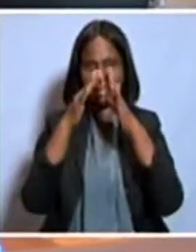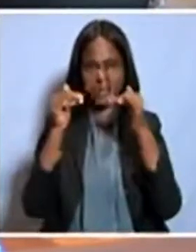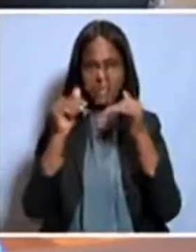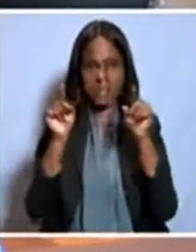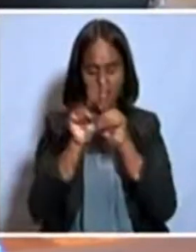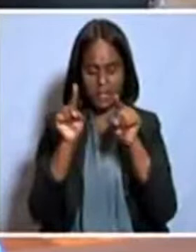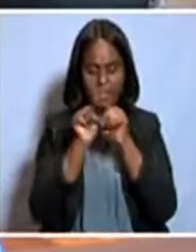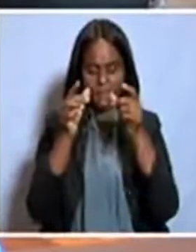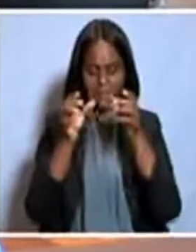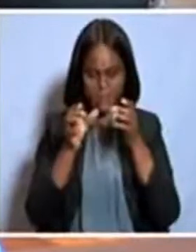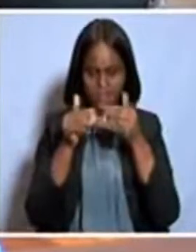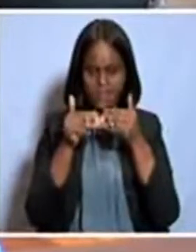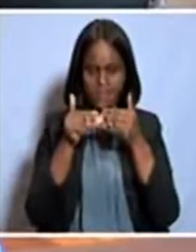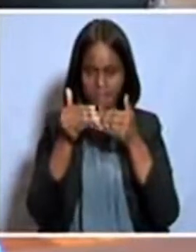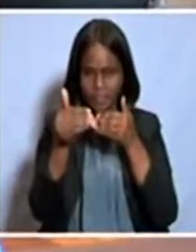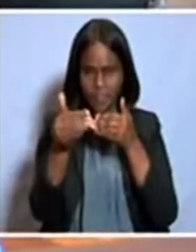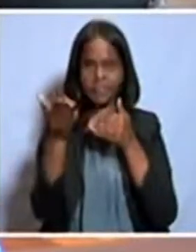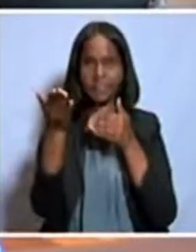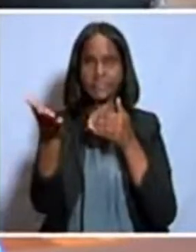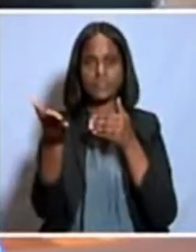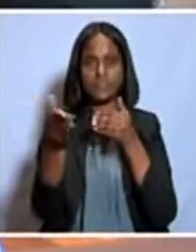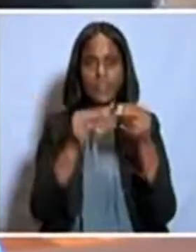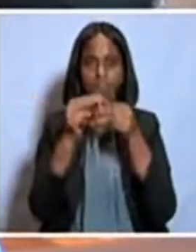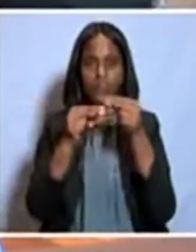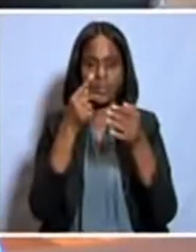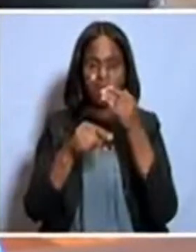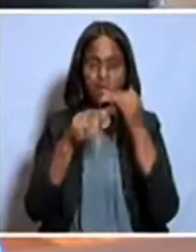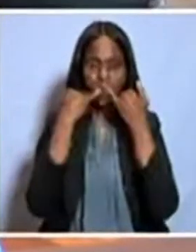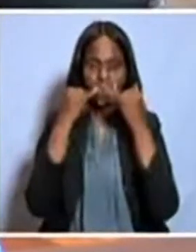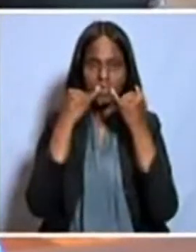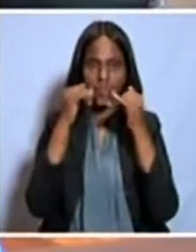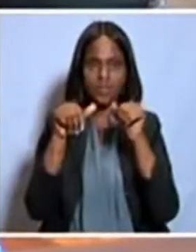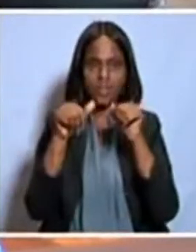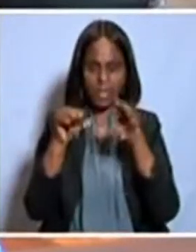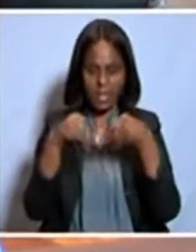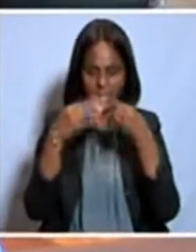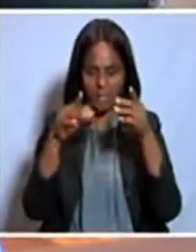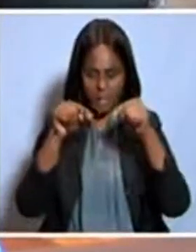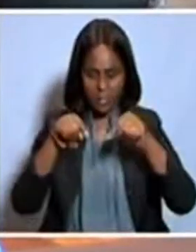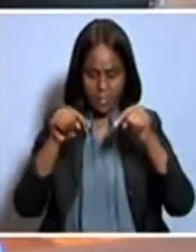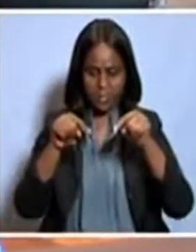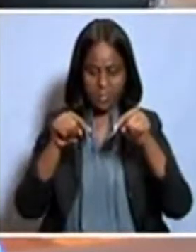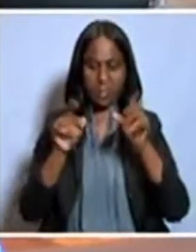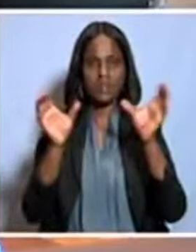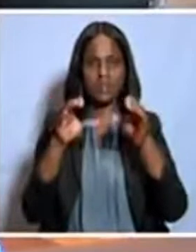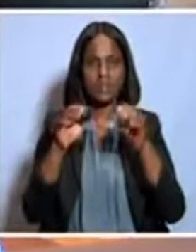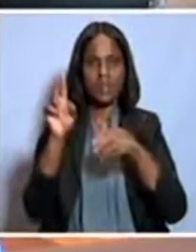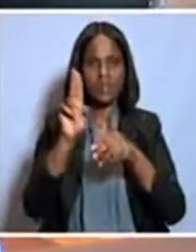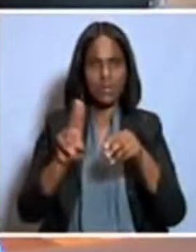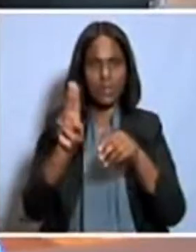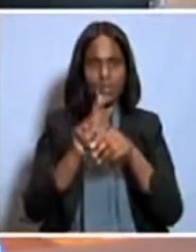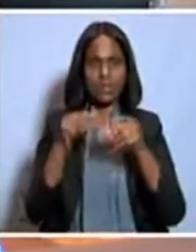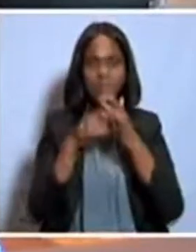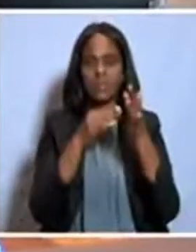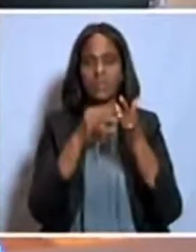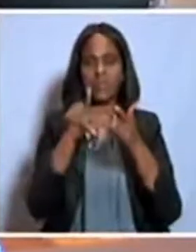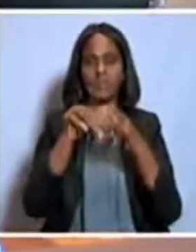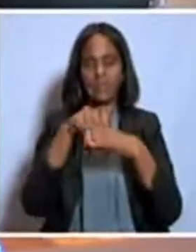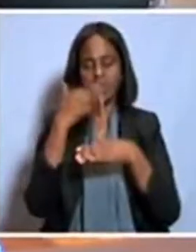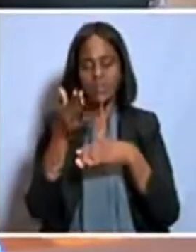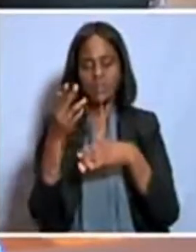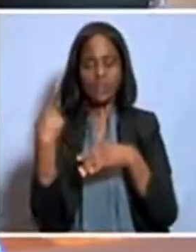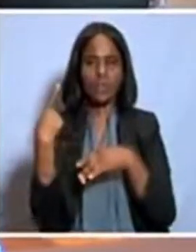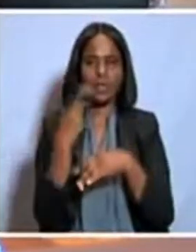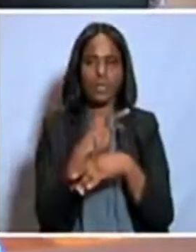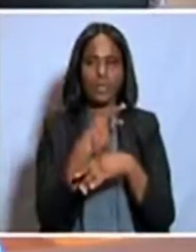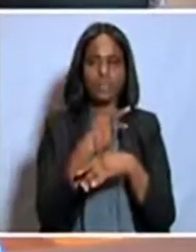immunity is extended to you. This means that the information you release to this committee cannot be used against you outside Parliament or